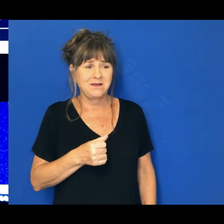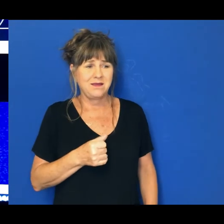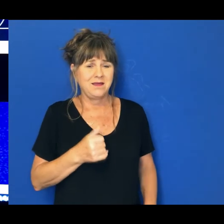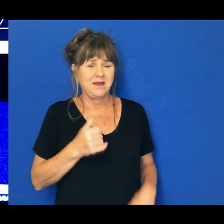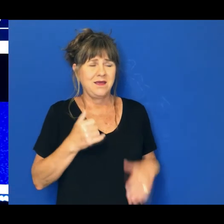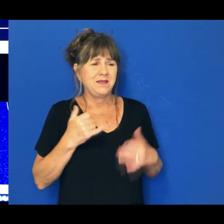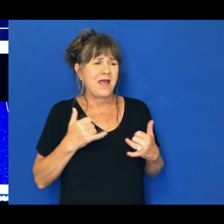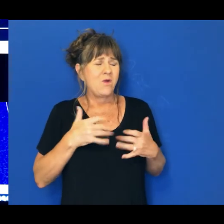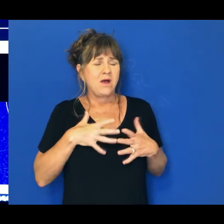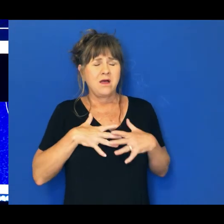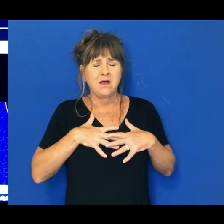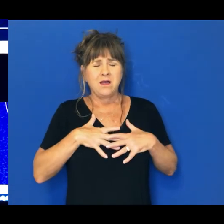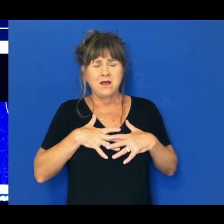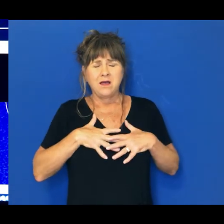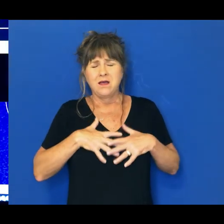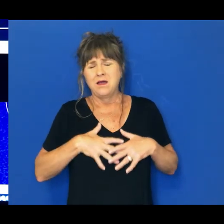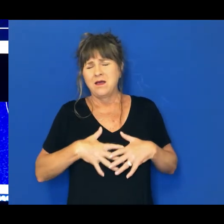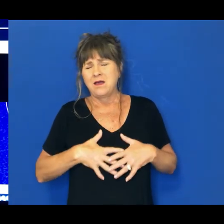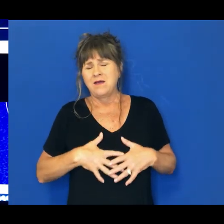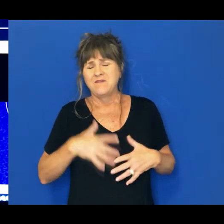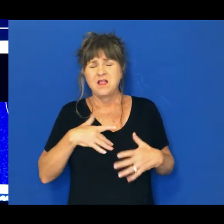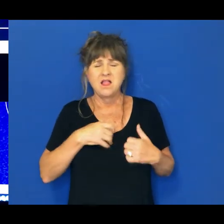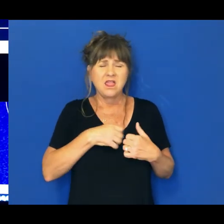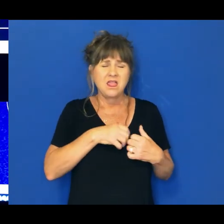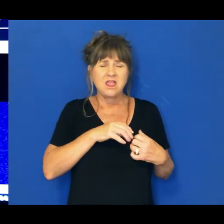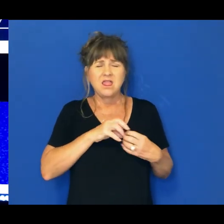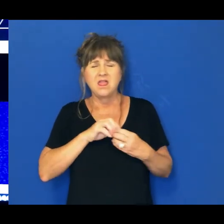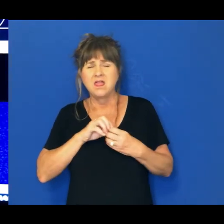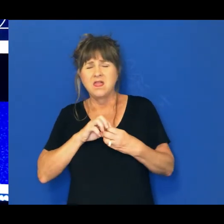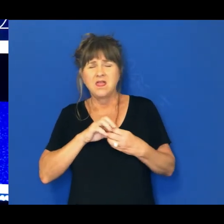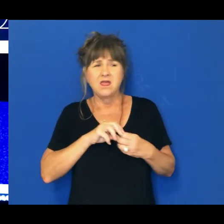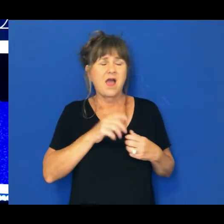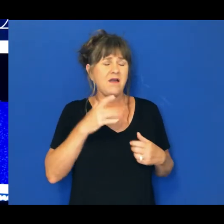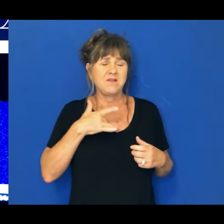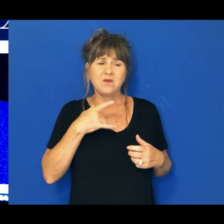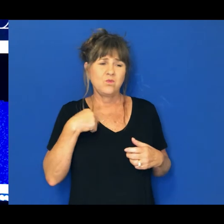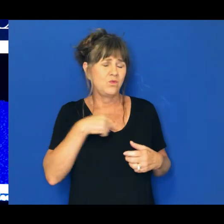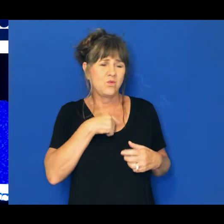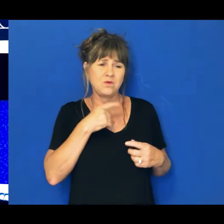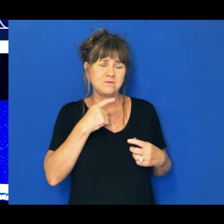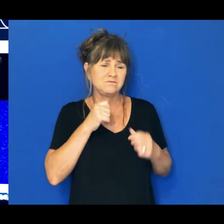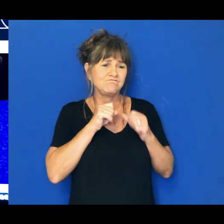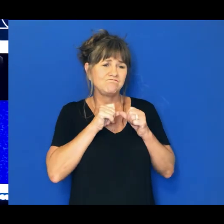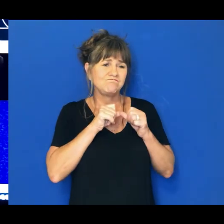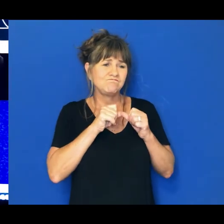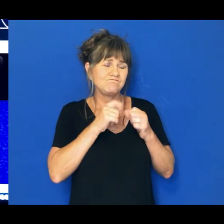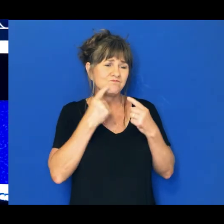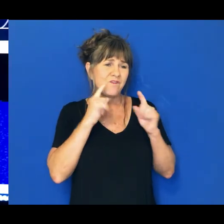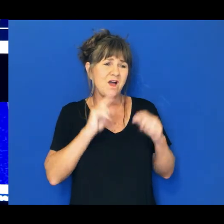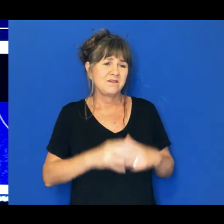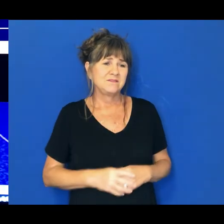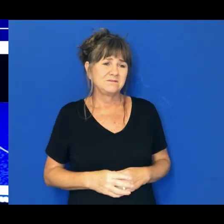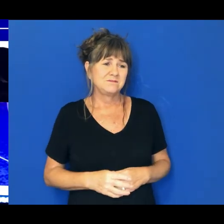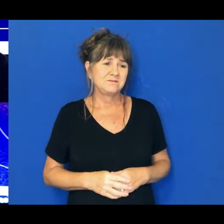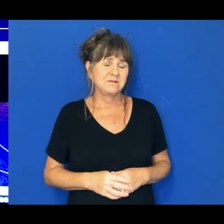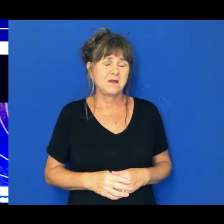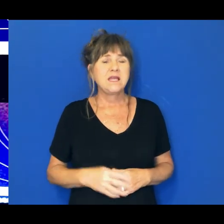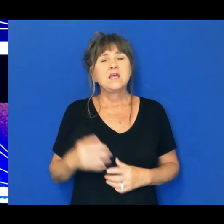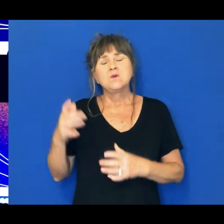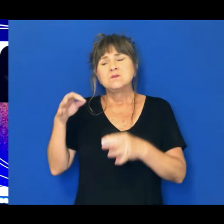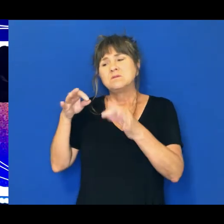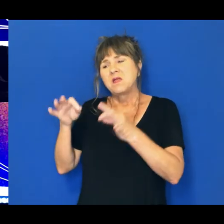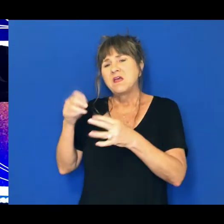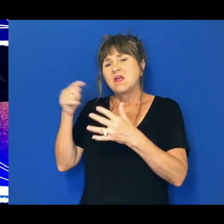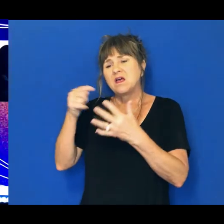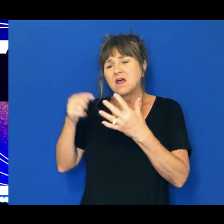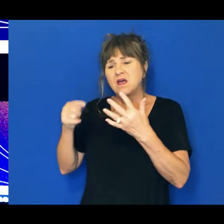being I'm just torn in this tension because I feel like we're not going to make it. And as he's telling me all of the details, and I